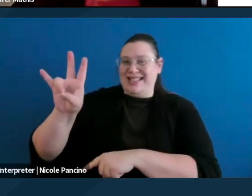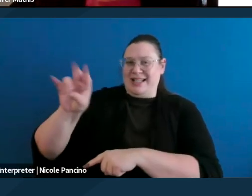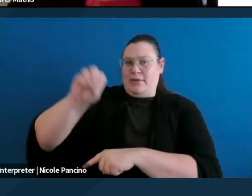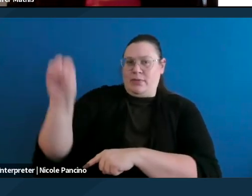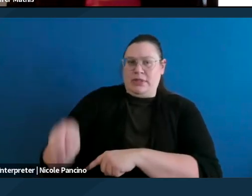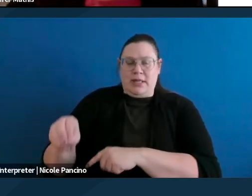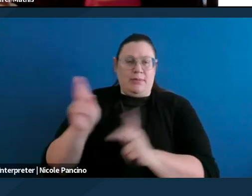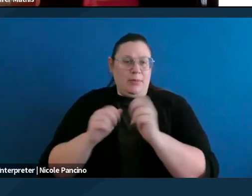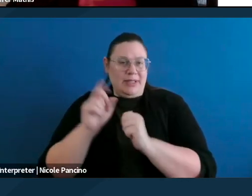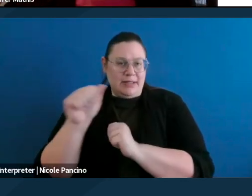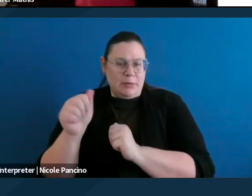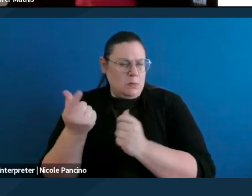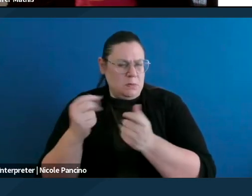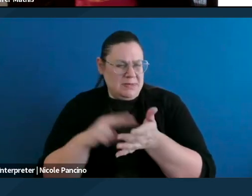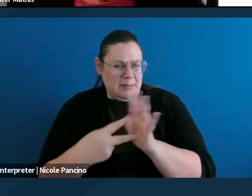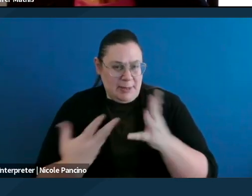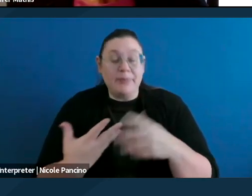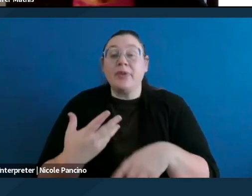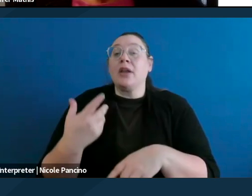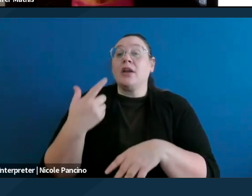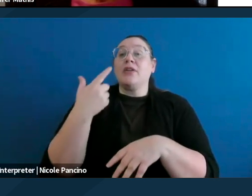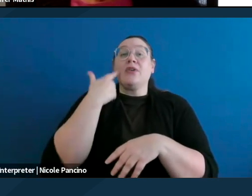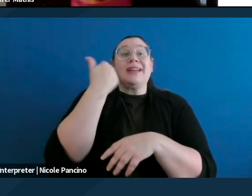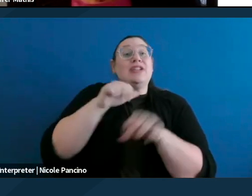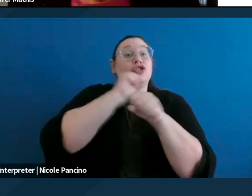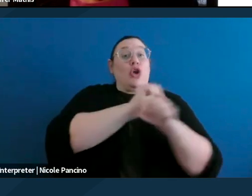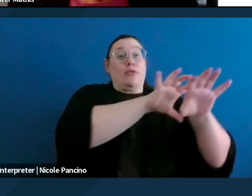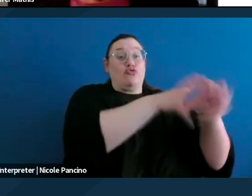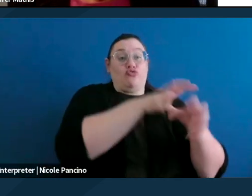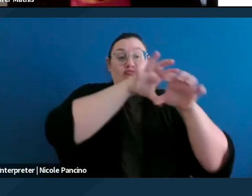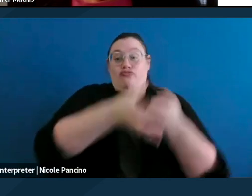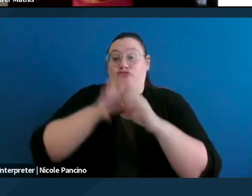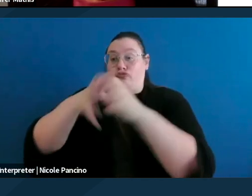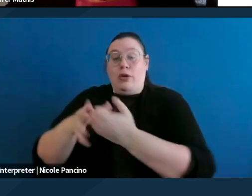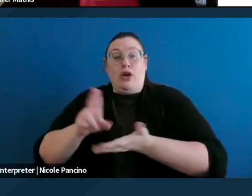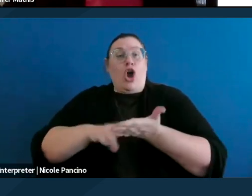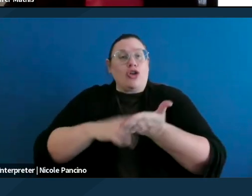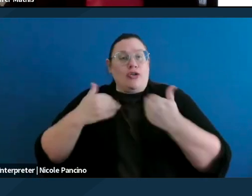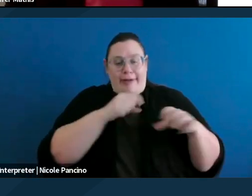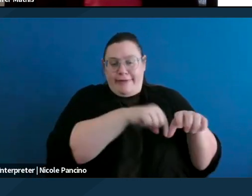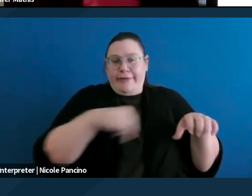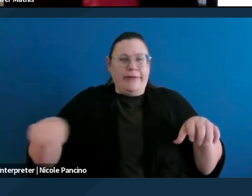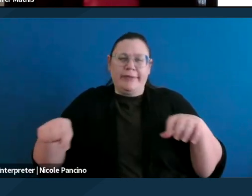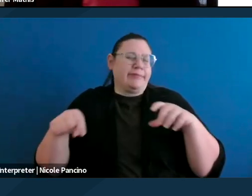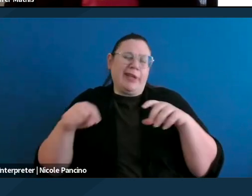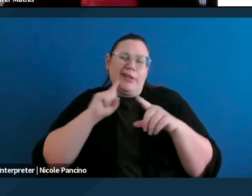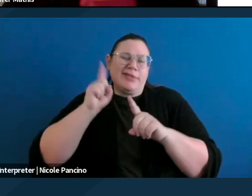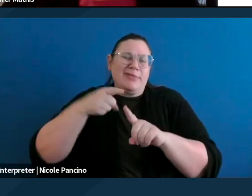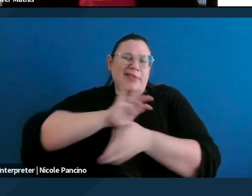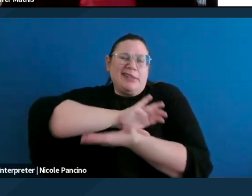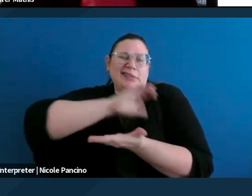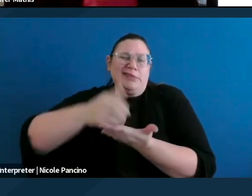means is for each job group that a contractor has, and there are a set of job groups